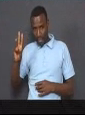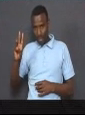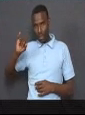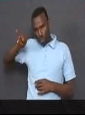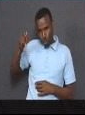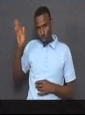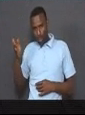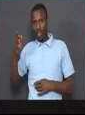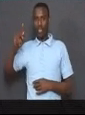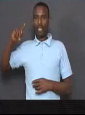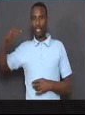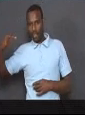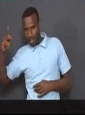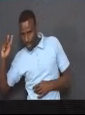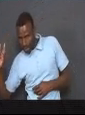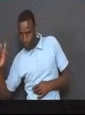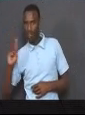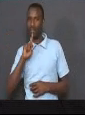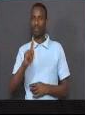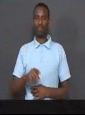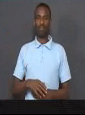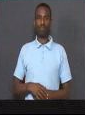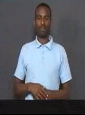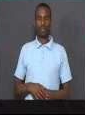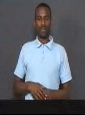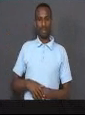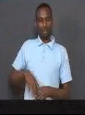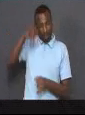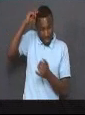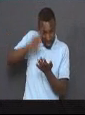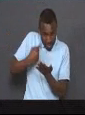2.86 joules per kilogram Kelvin.